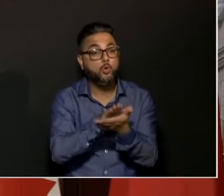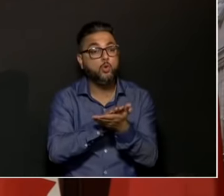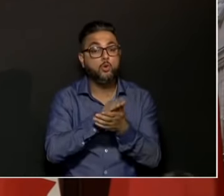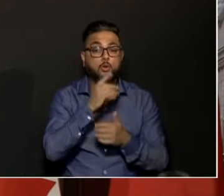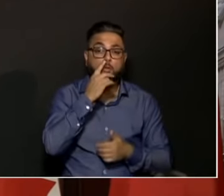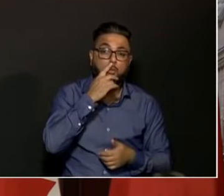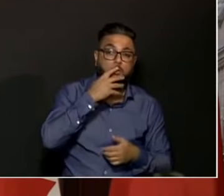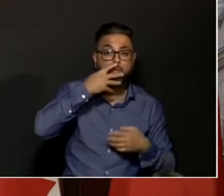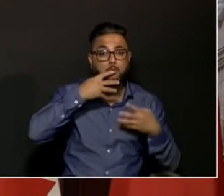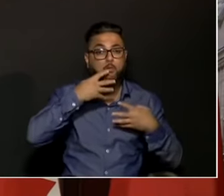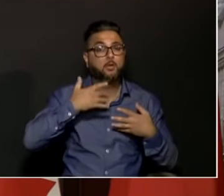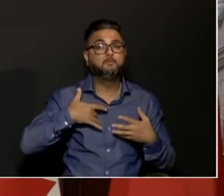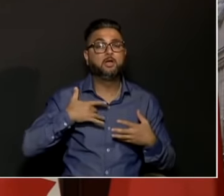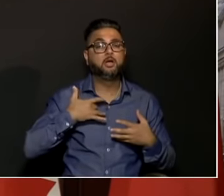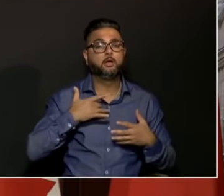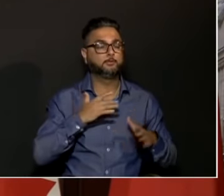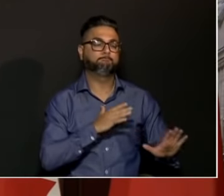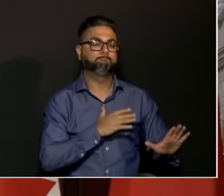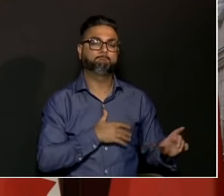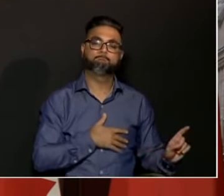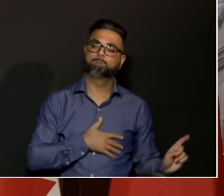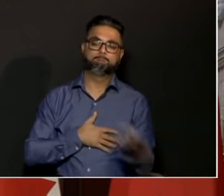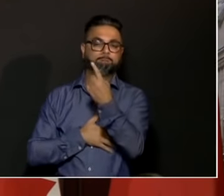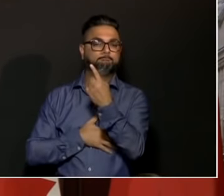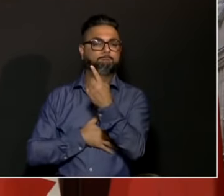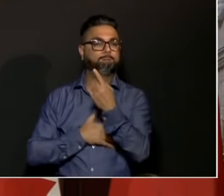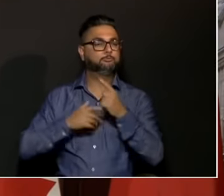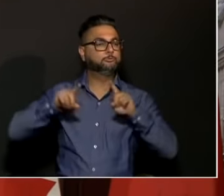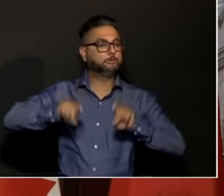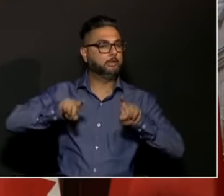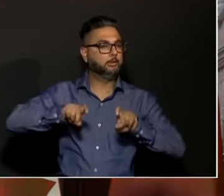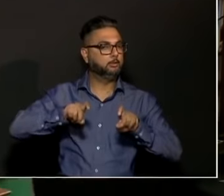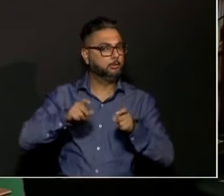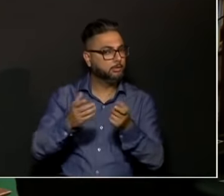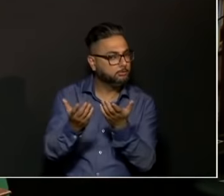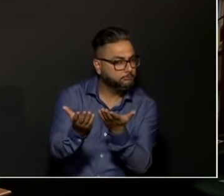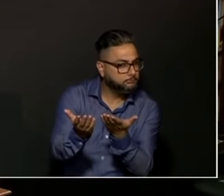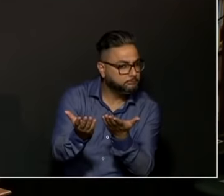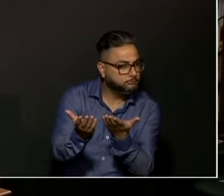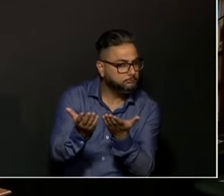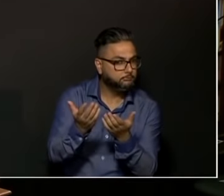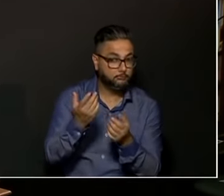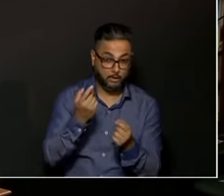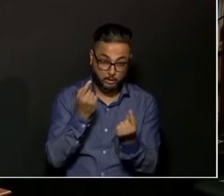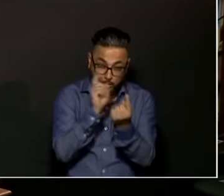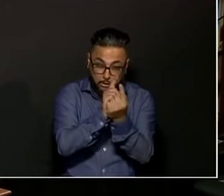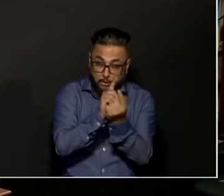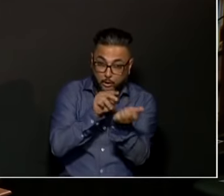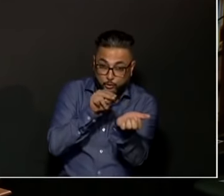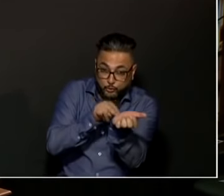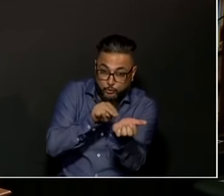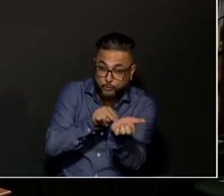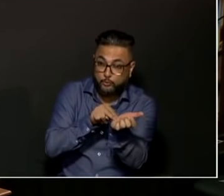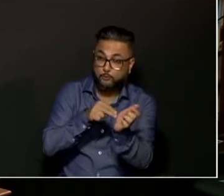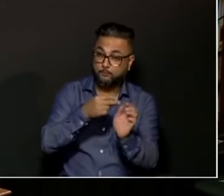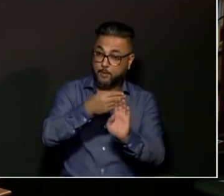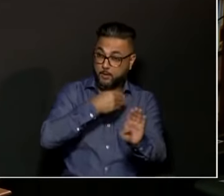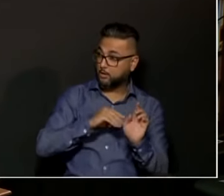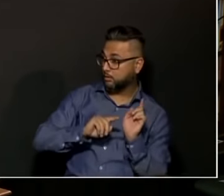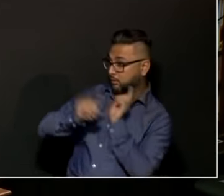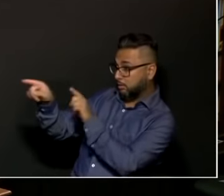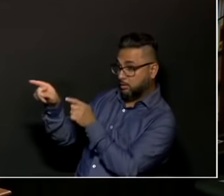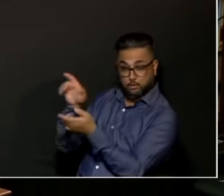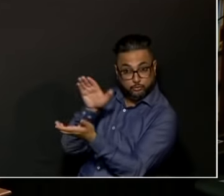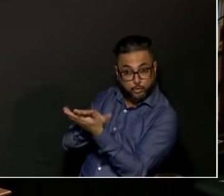they need to see a nurse, like you've mentioned, each time before being allowed to go to school? And will that tax the